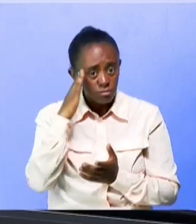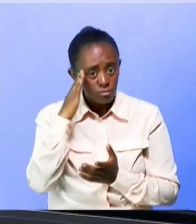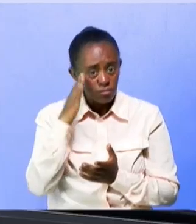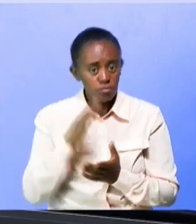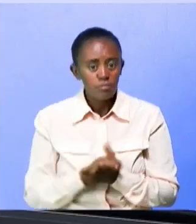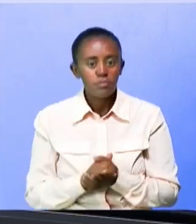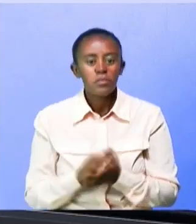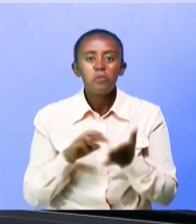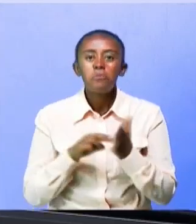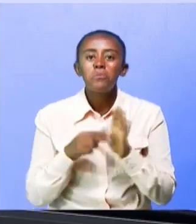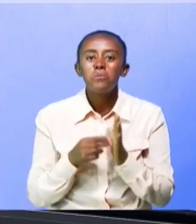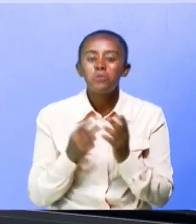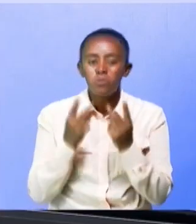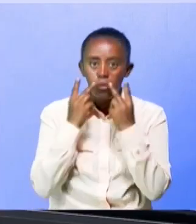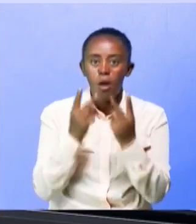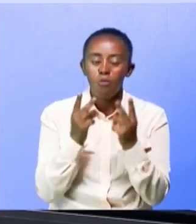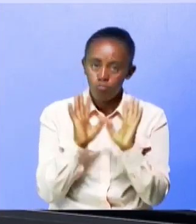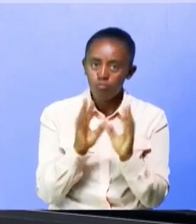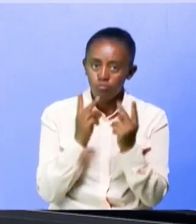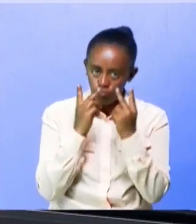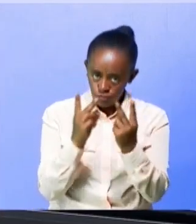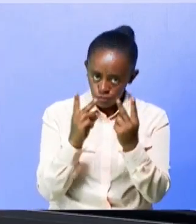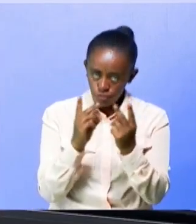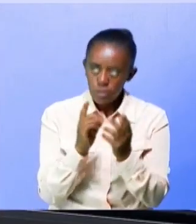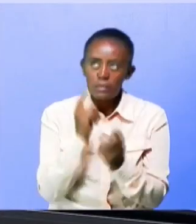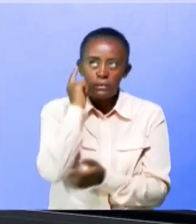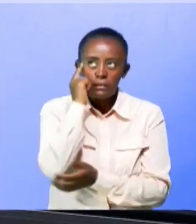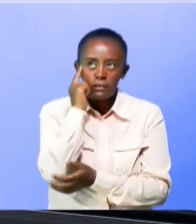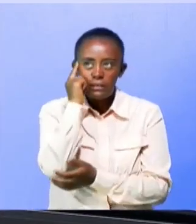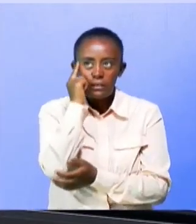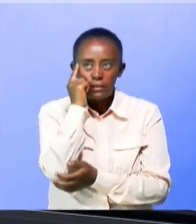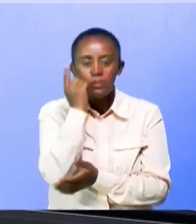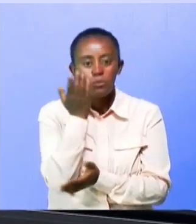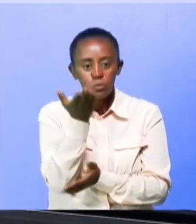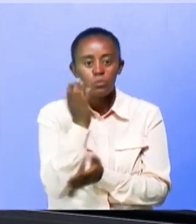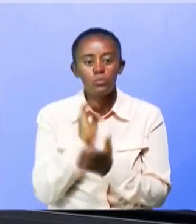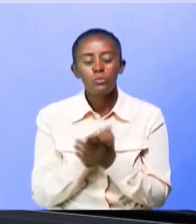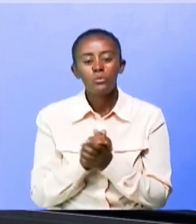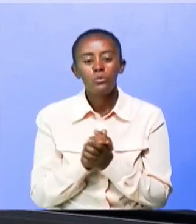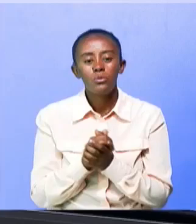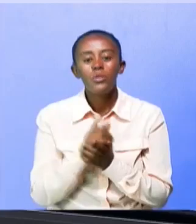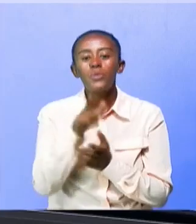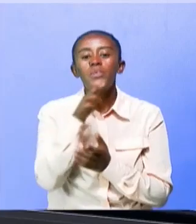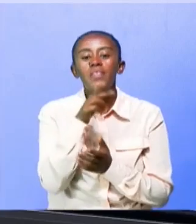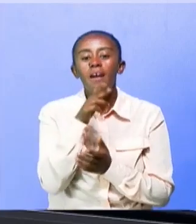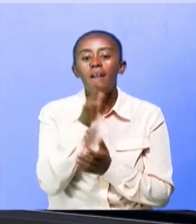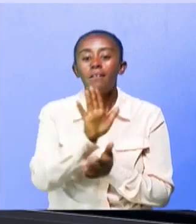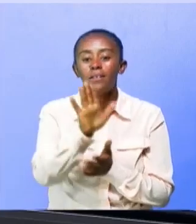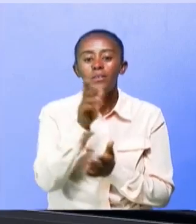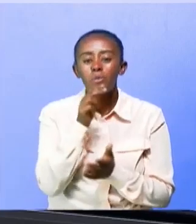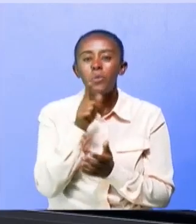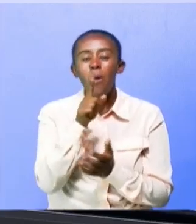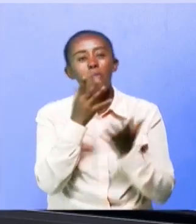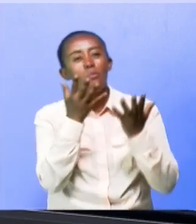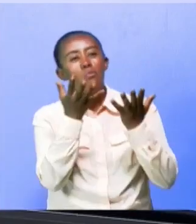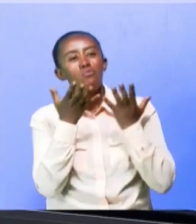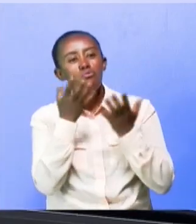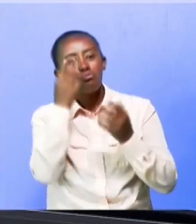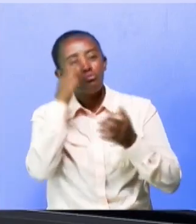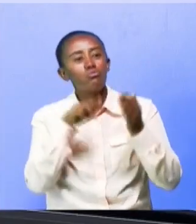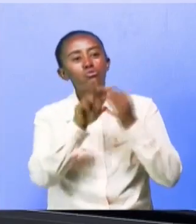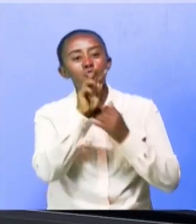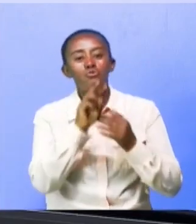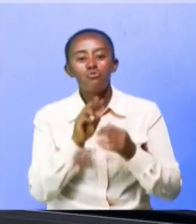Prejudice means, look now, assume that one of his sister wants to be a